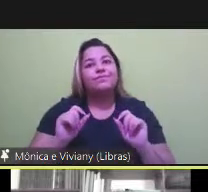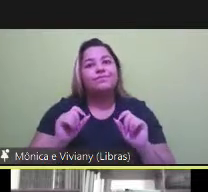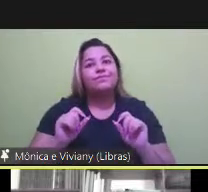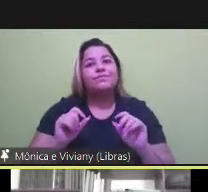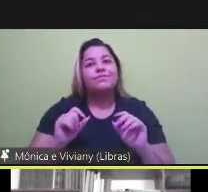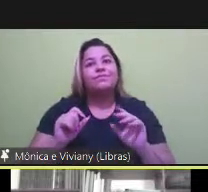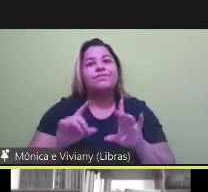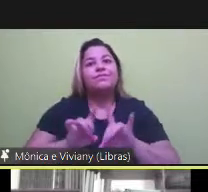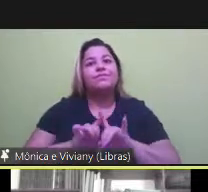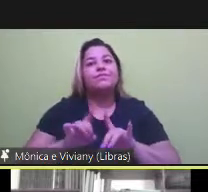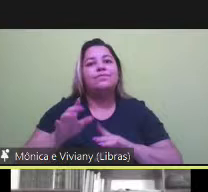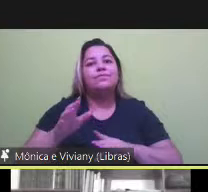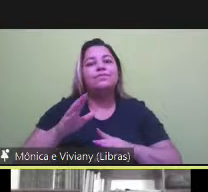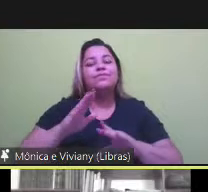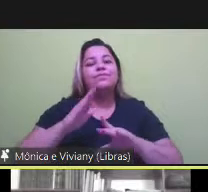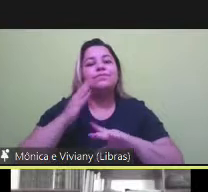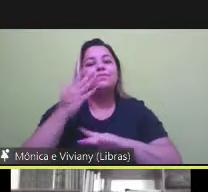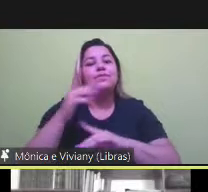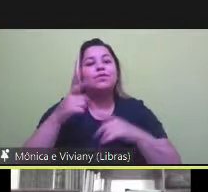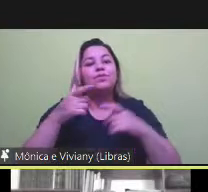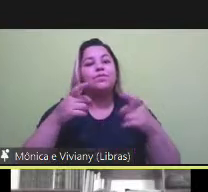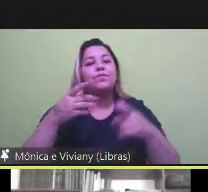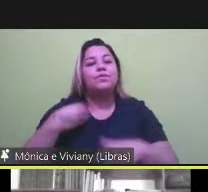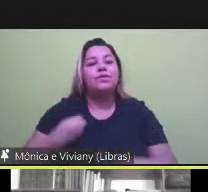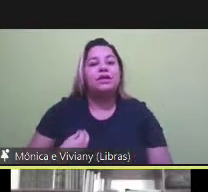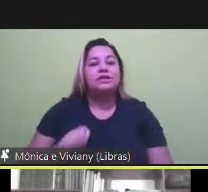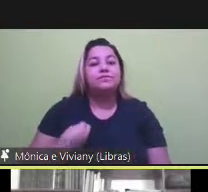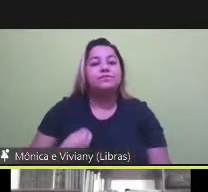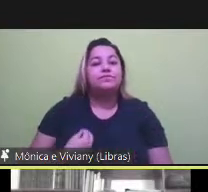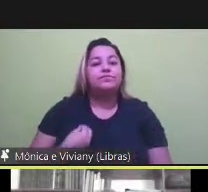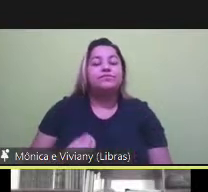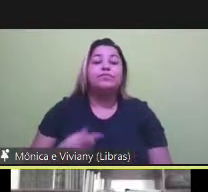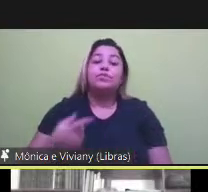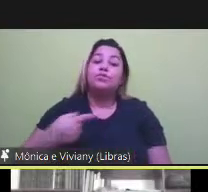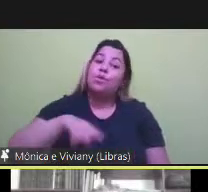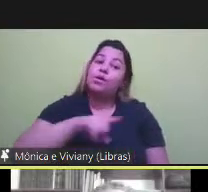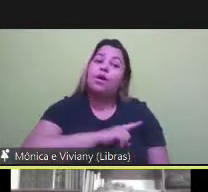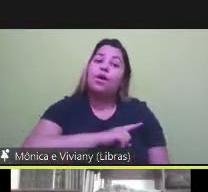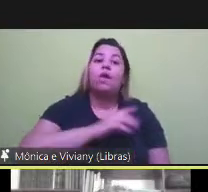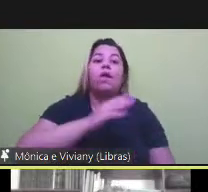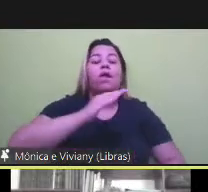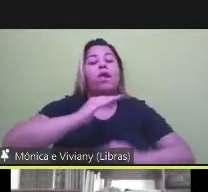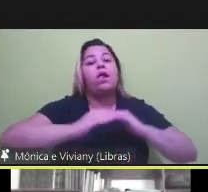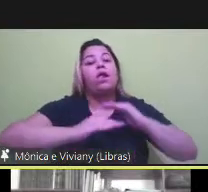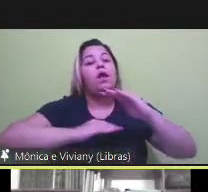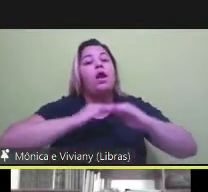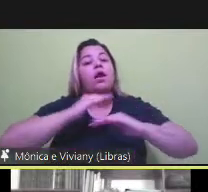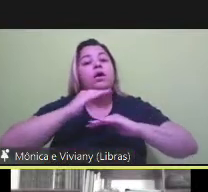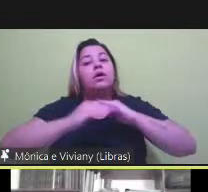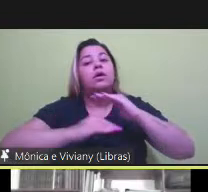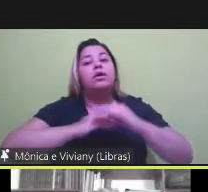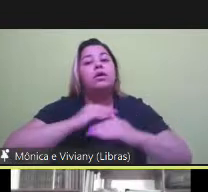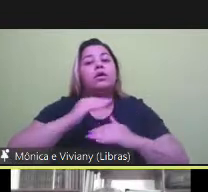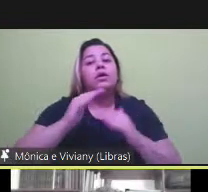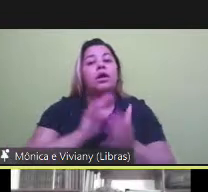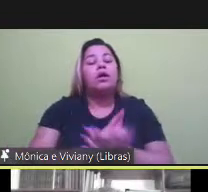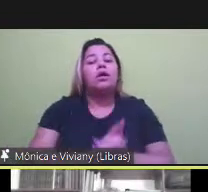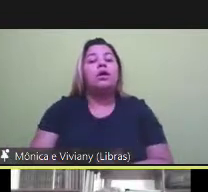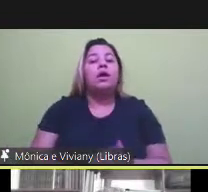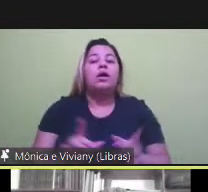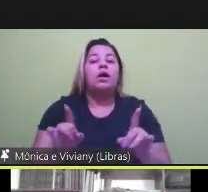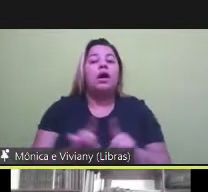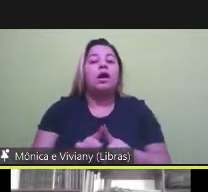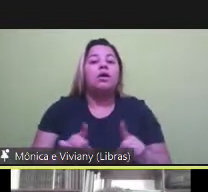fourth aspect is health in all policies, present in all policies. In the seminar, we have already mentioned